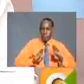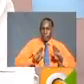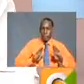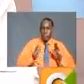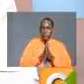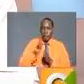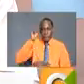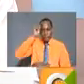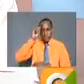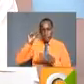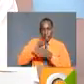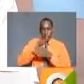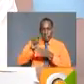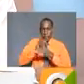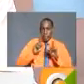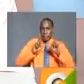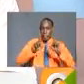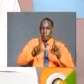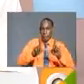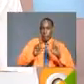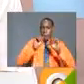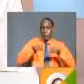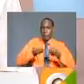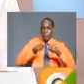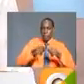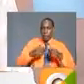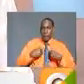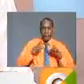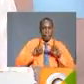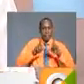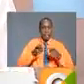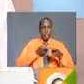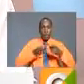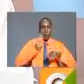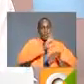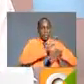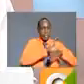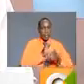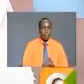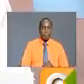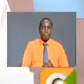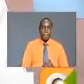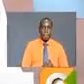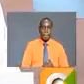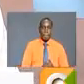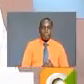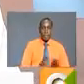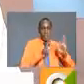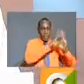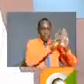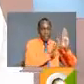their theological training certificates so as to be licensed to run churches. These are the